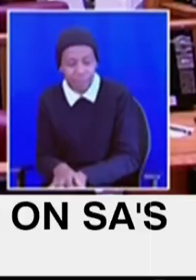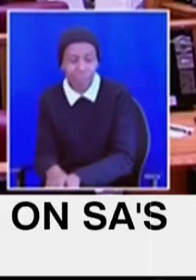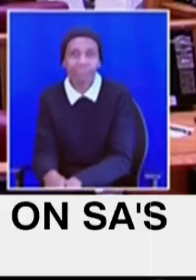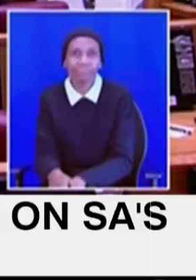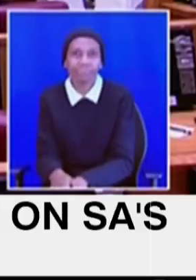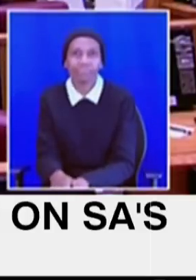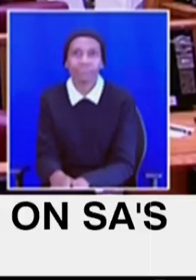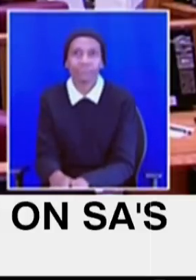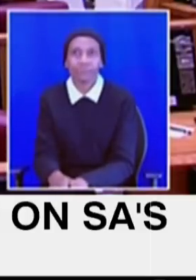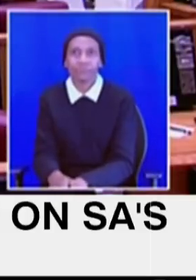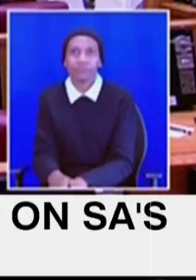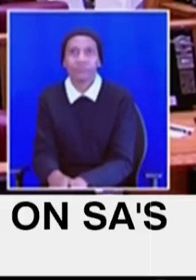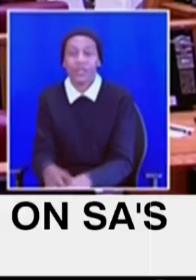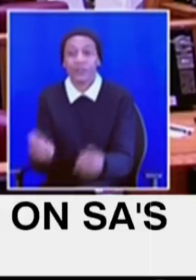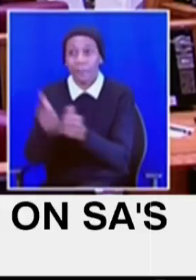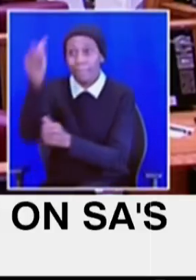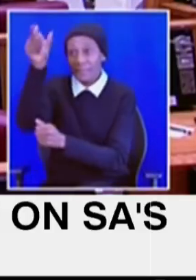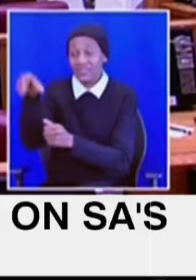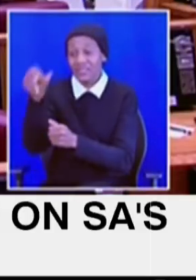Honorable Chief Whip.